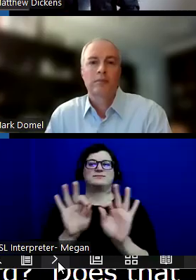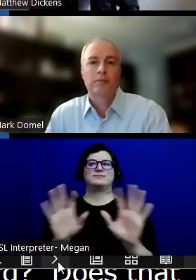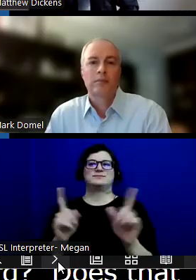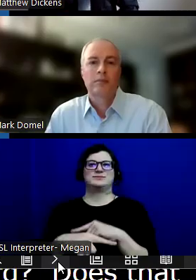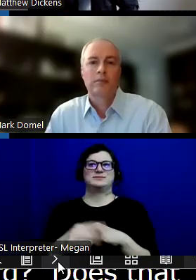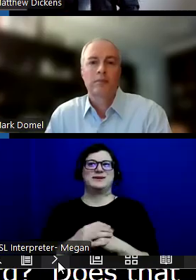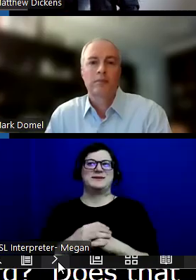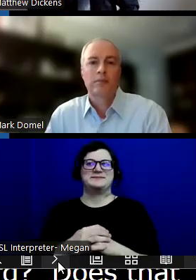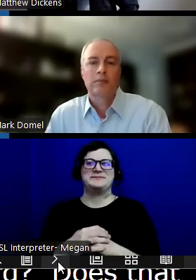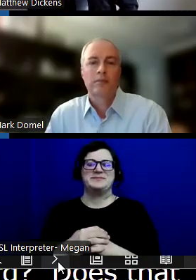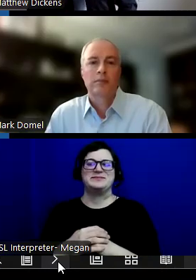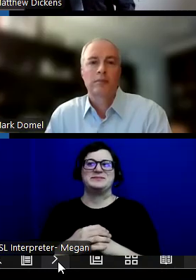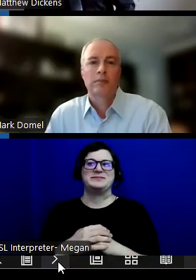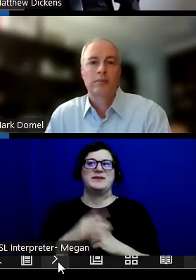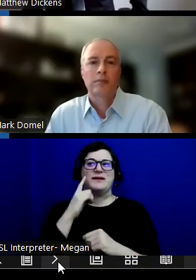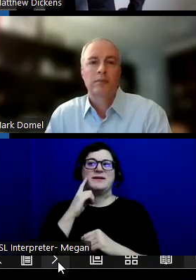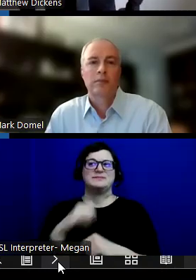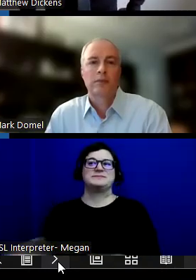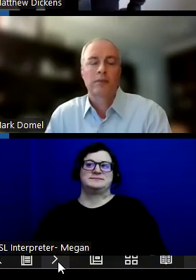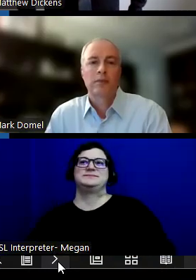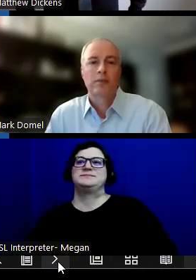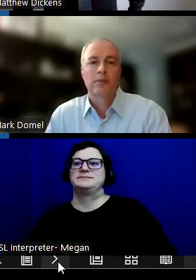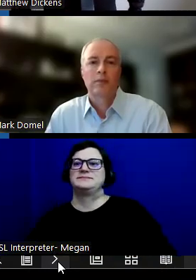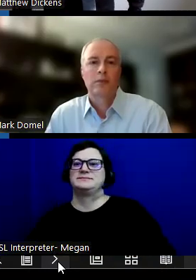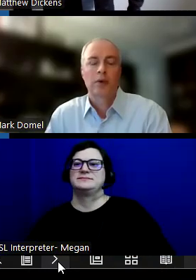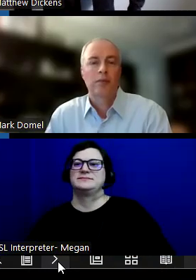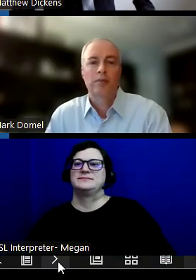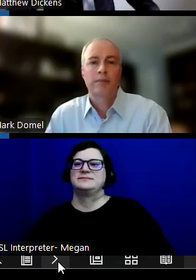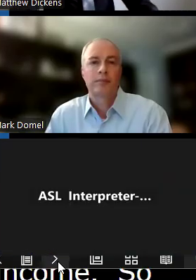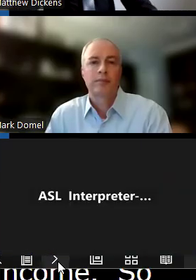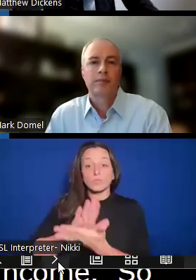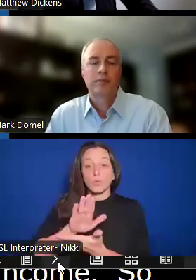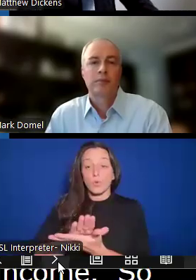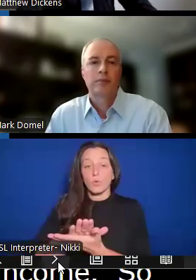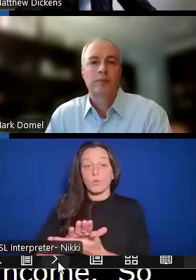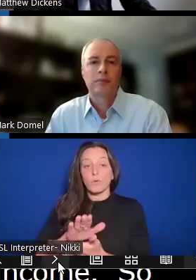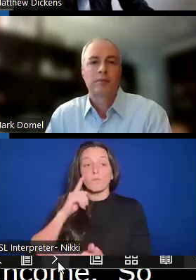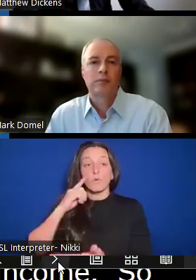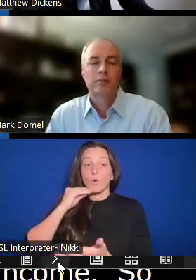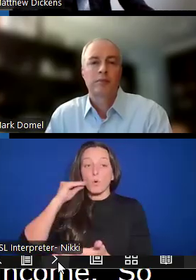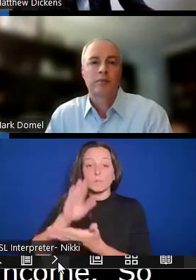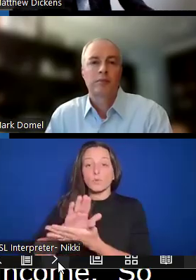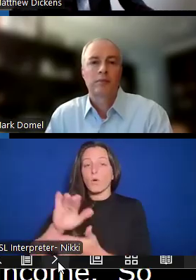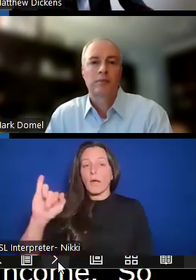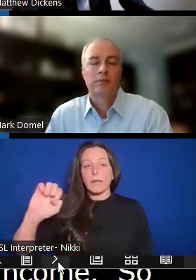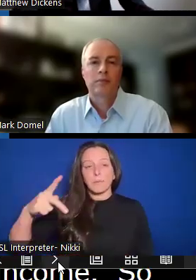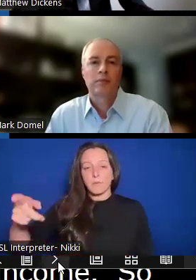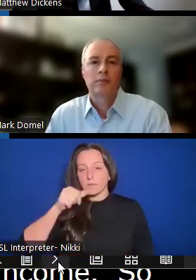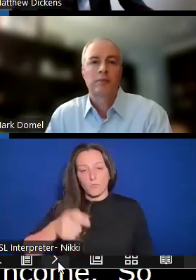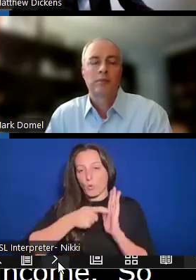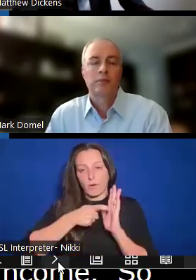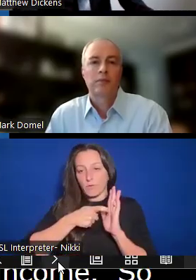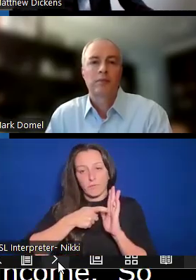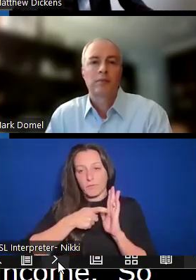an IEP, correct? Homeschoolers, an IEP is not needed for homeschoolers. Okay,